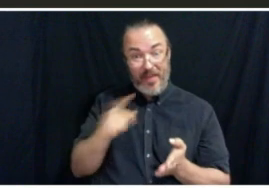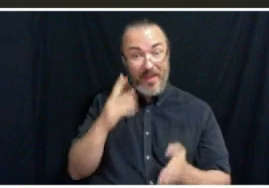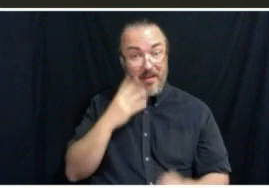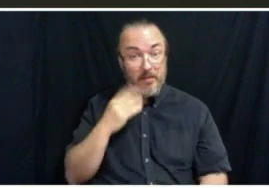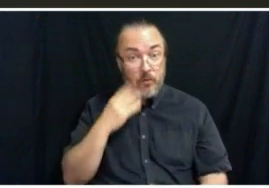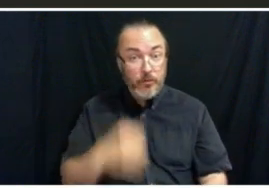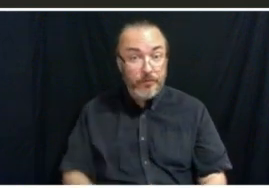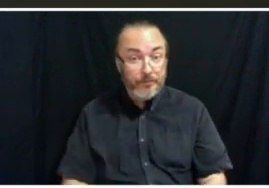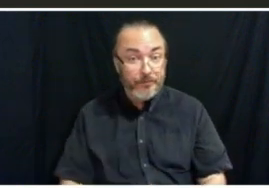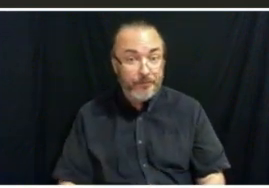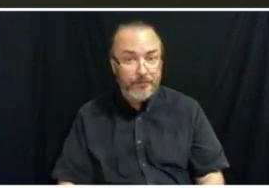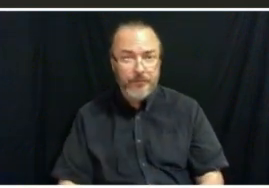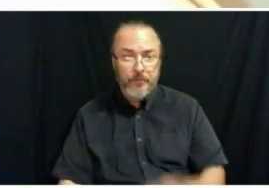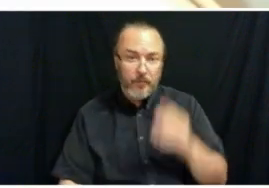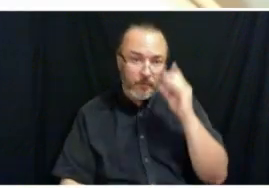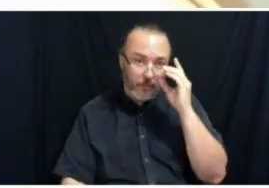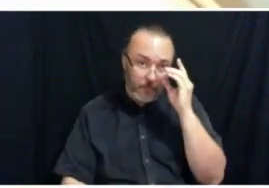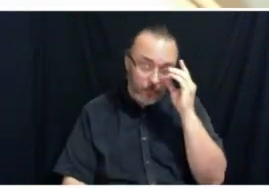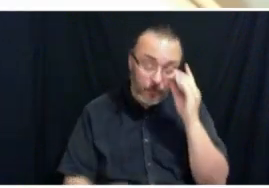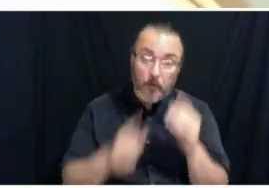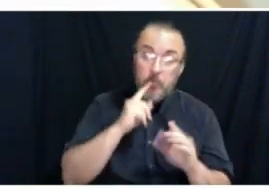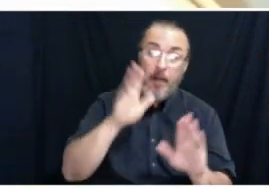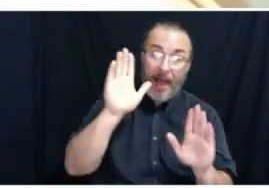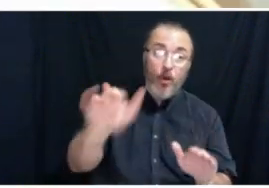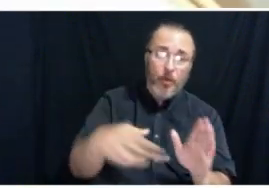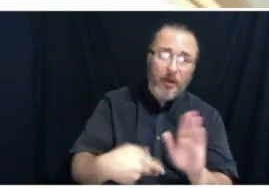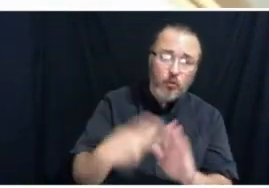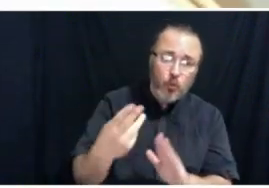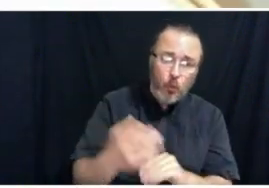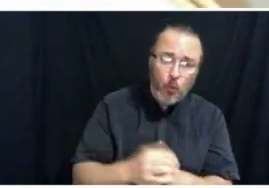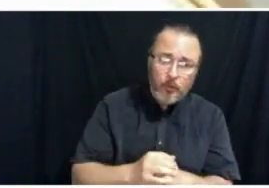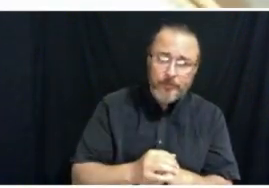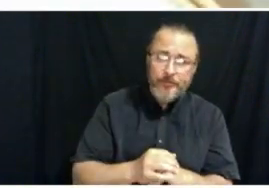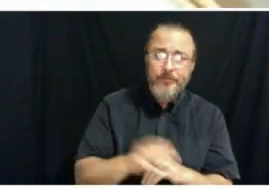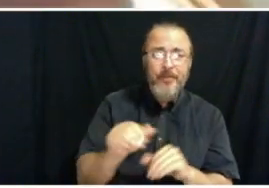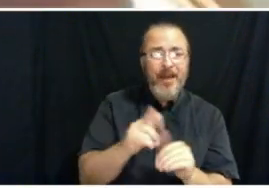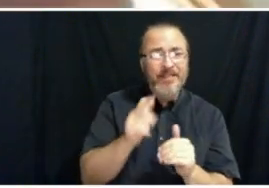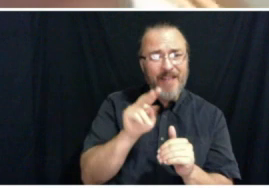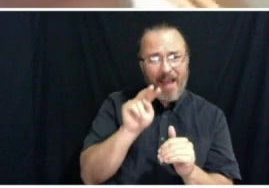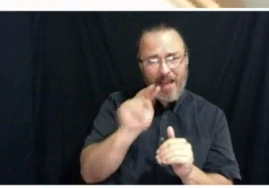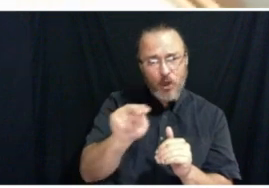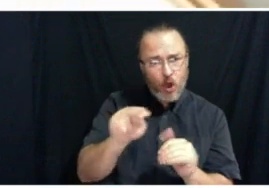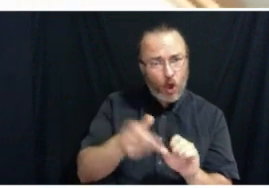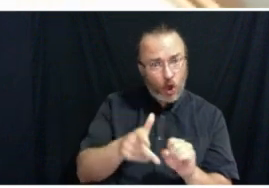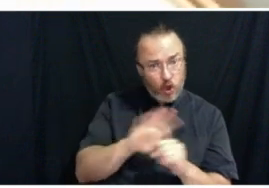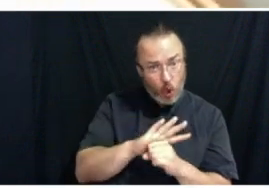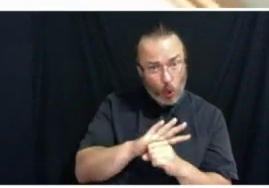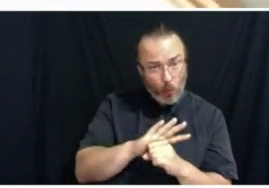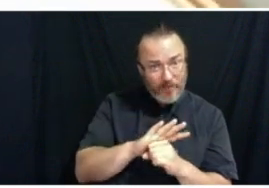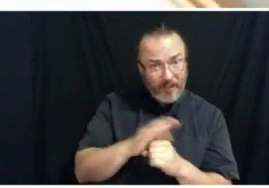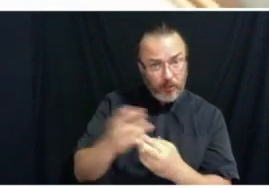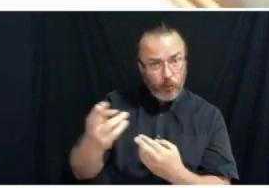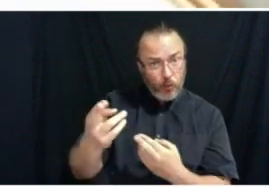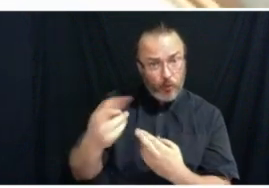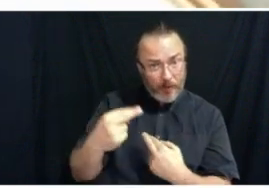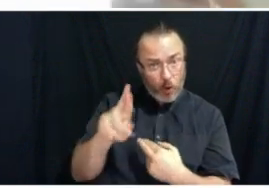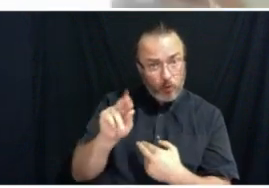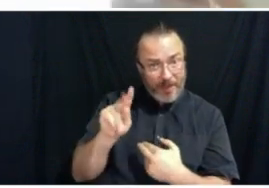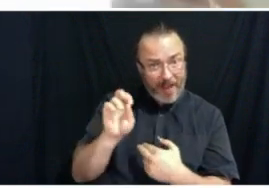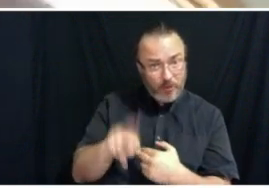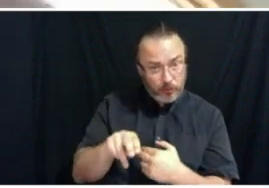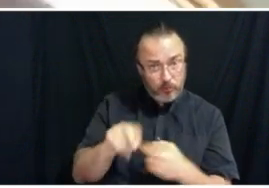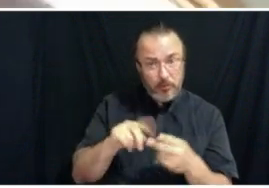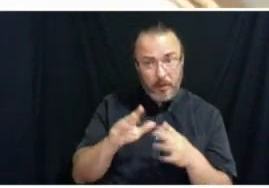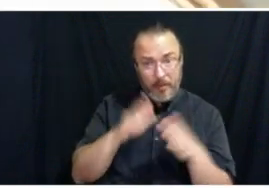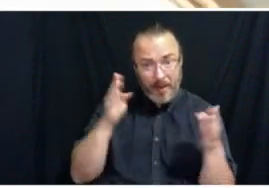I hope that's true. I hope, as I look at the COVID-19 reaction and a lot of focus on, again, kind of